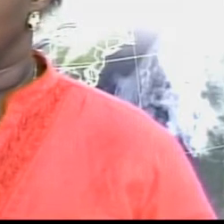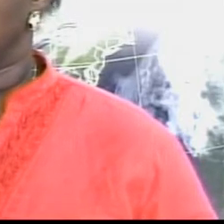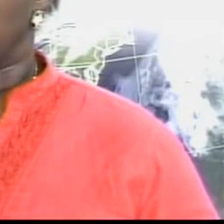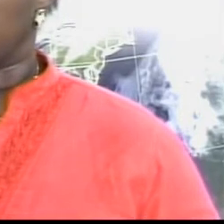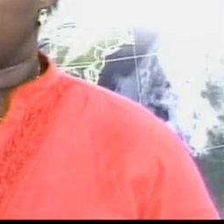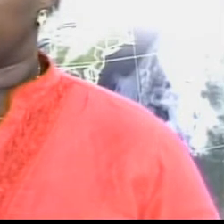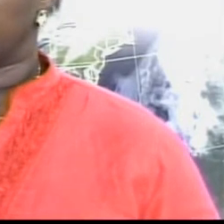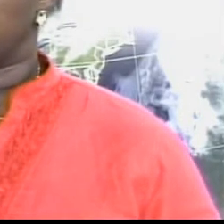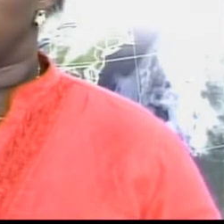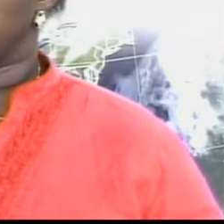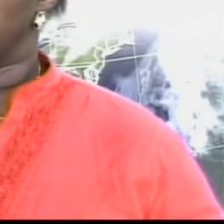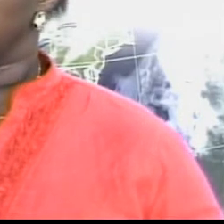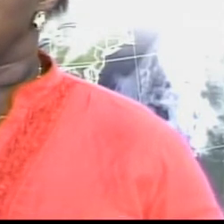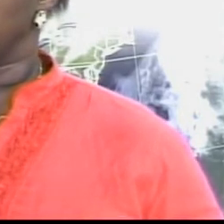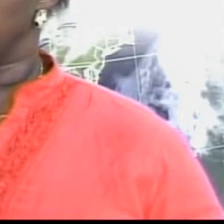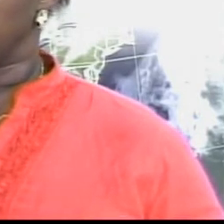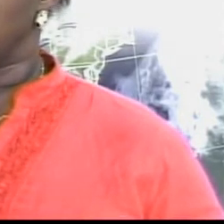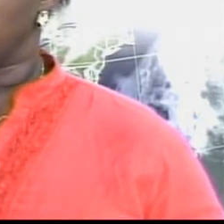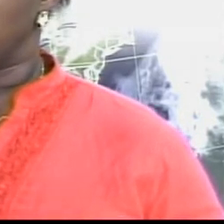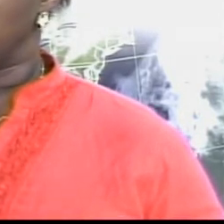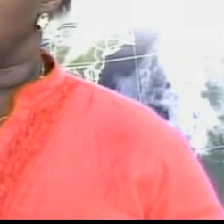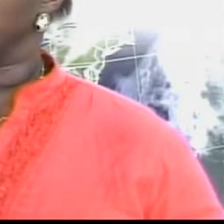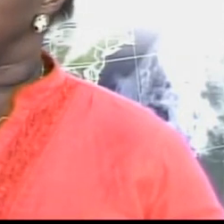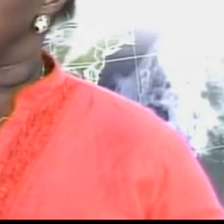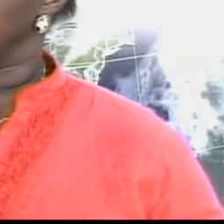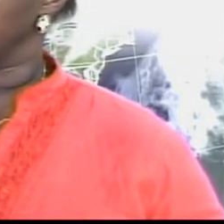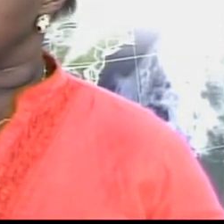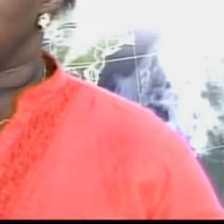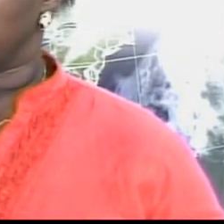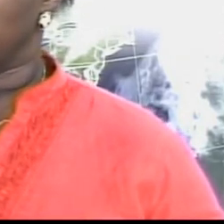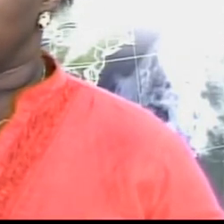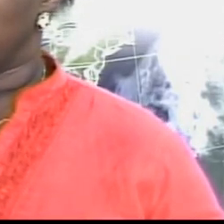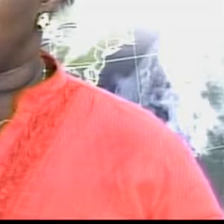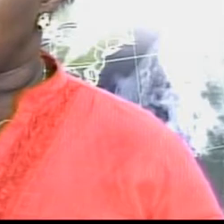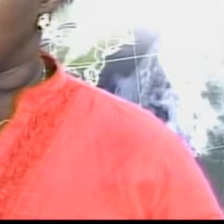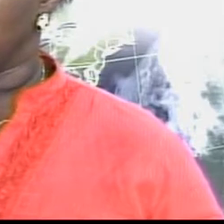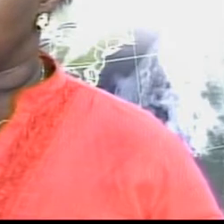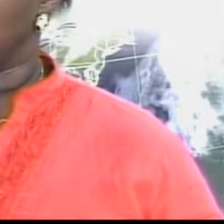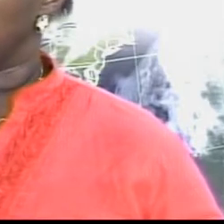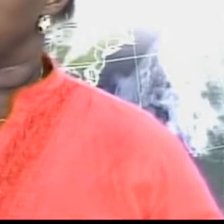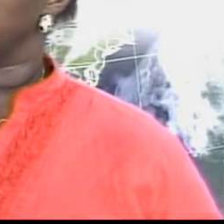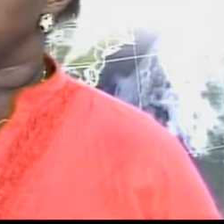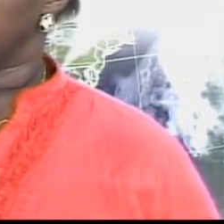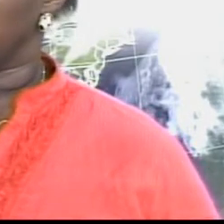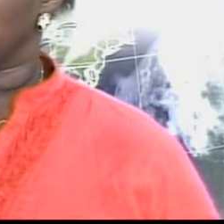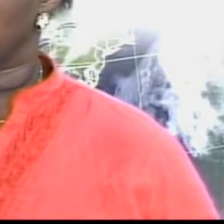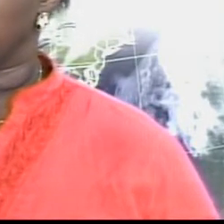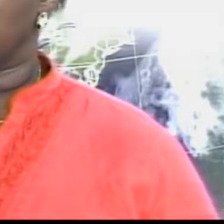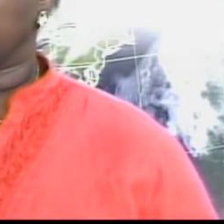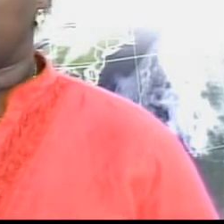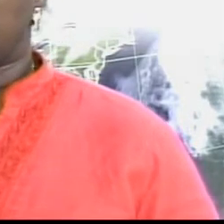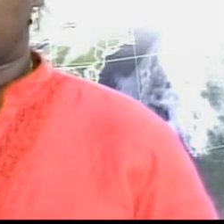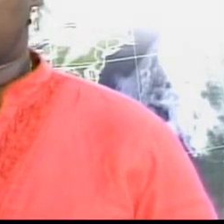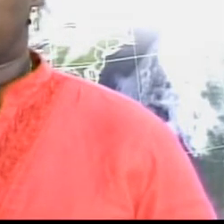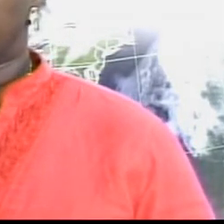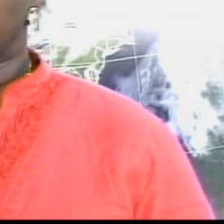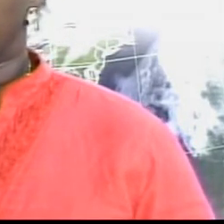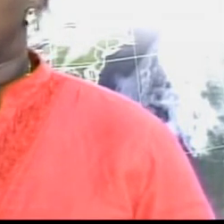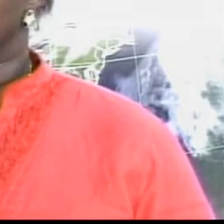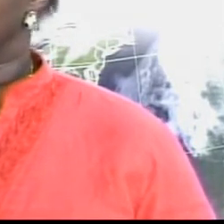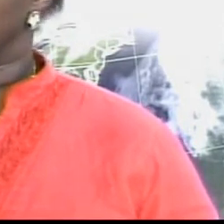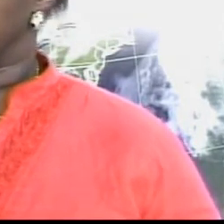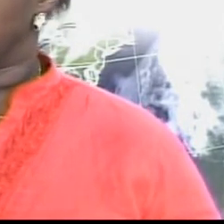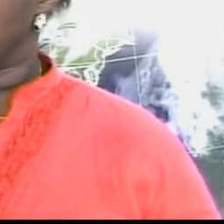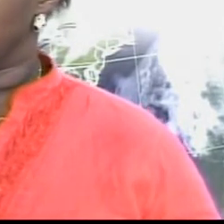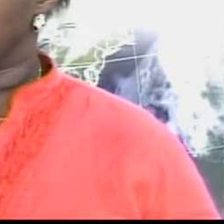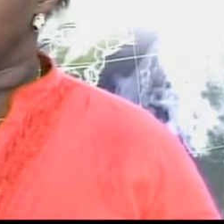instantaneously. And so then we can put that data into our models, and that will help forecasting. Also, in